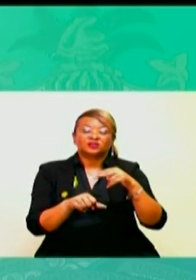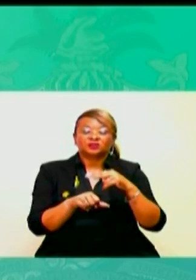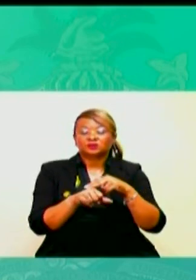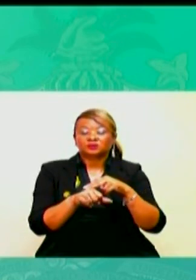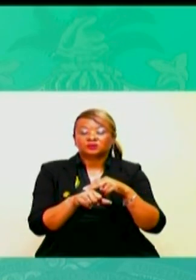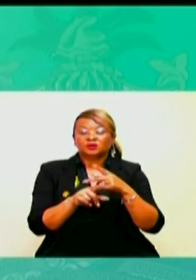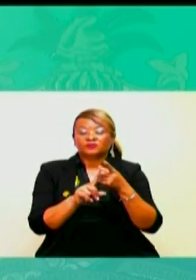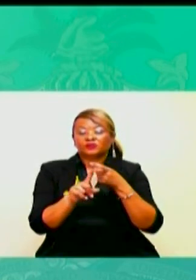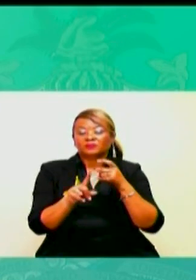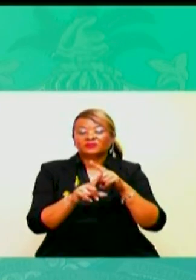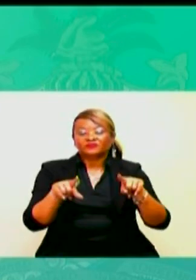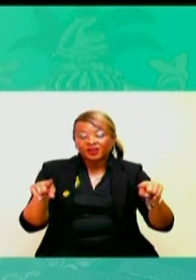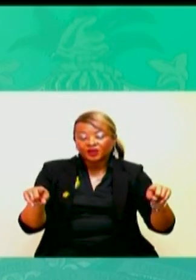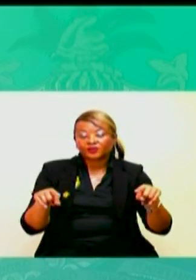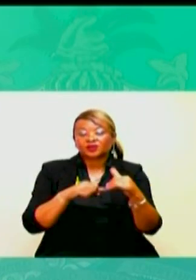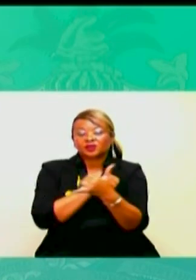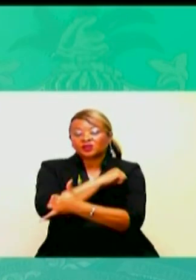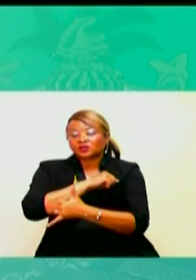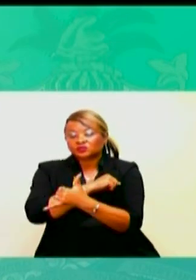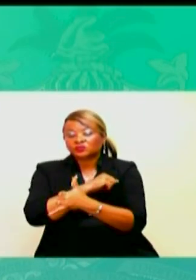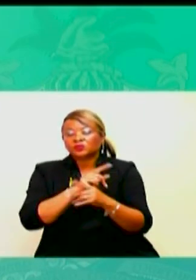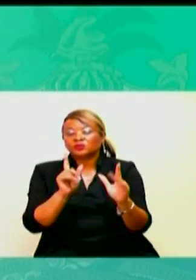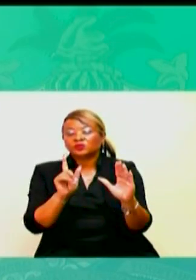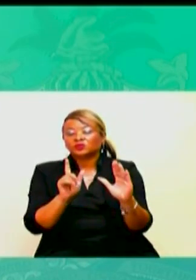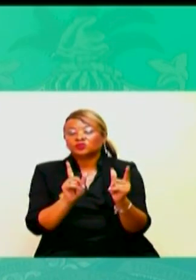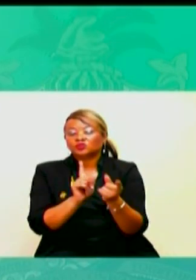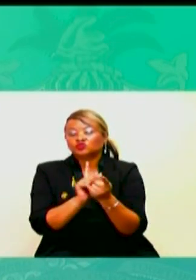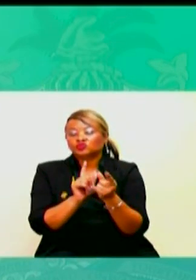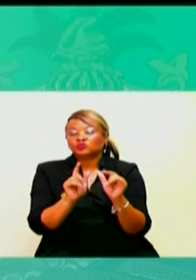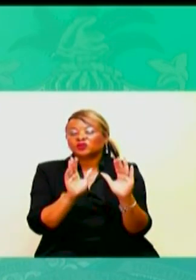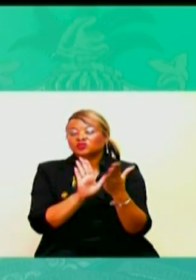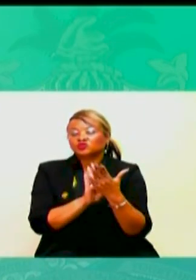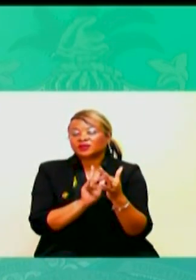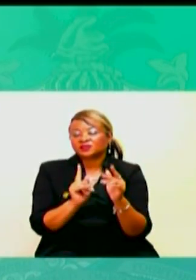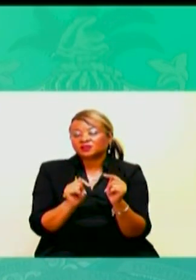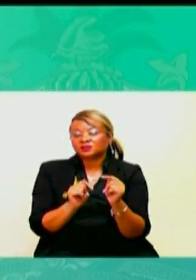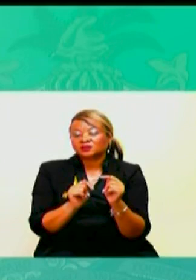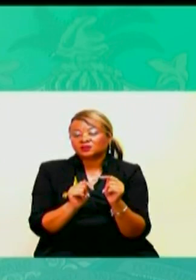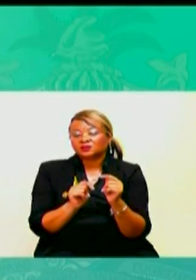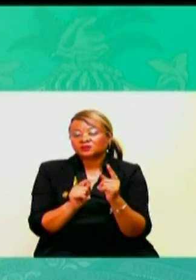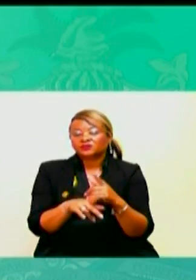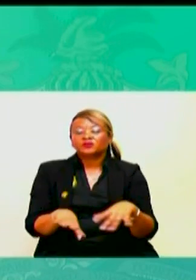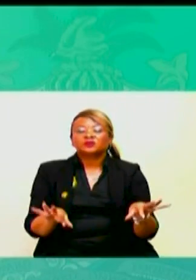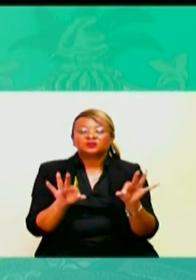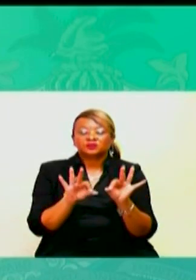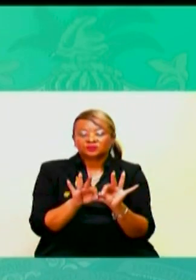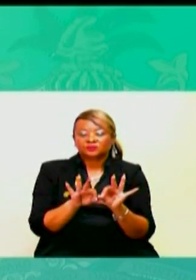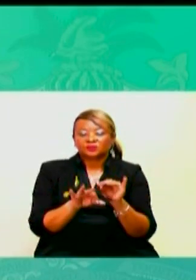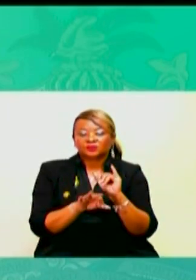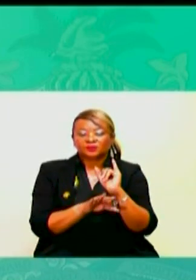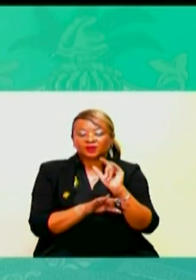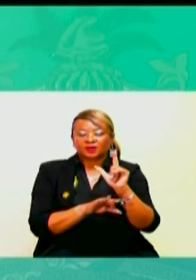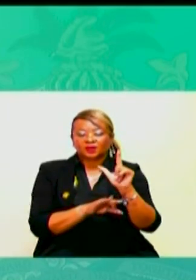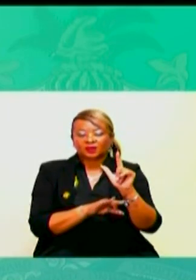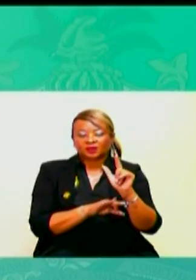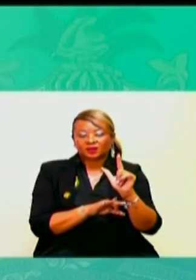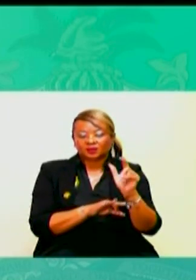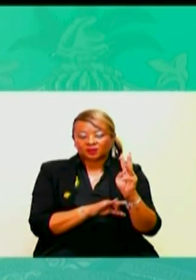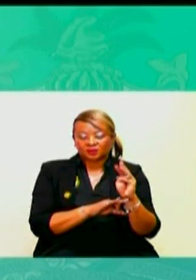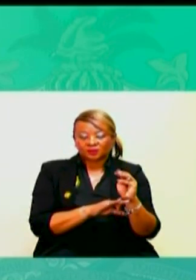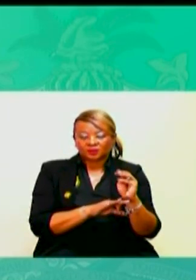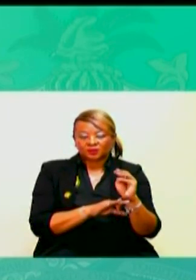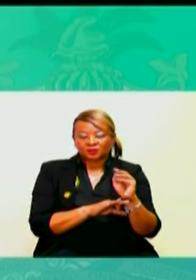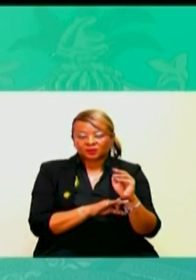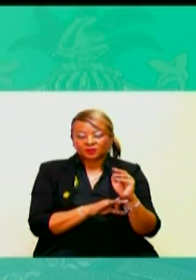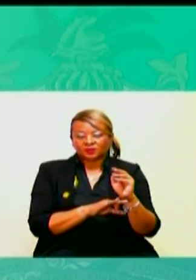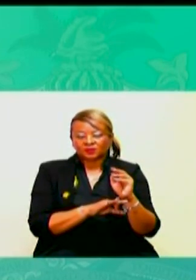nationals from various countries, that be able to seek to address it. It is something which is very significant, and the IOM and the UNHCR